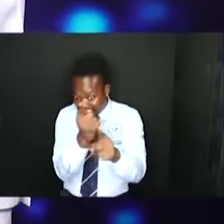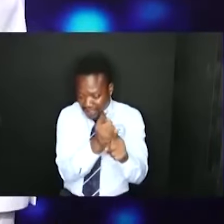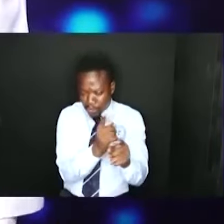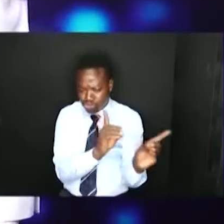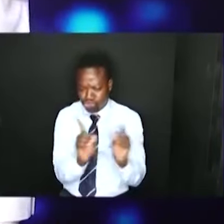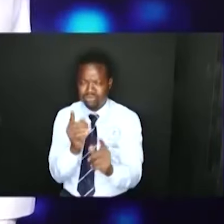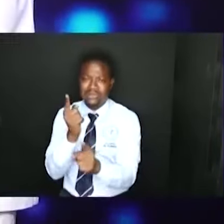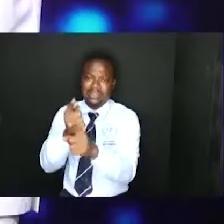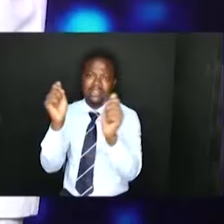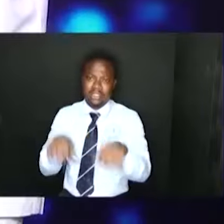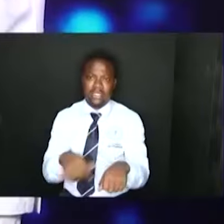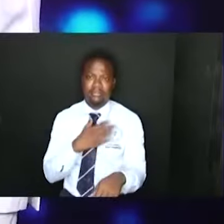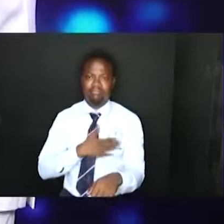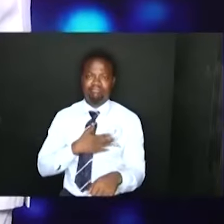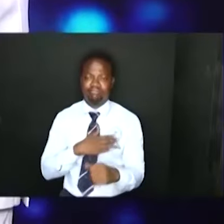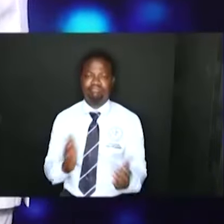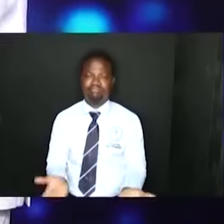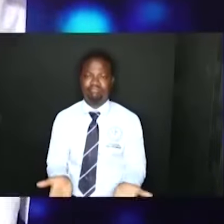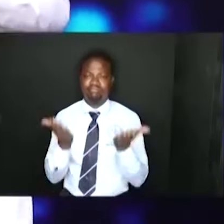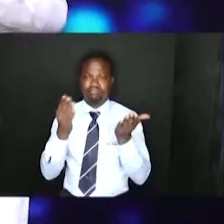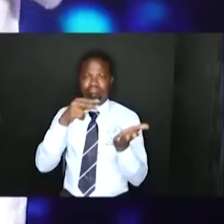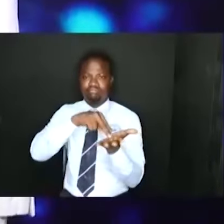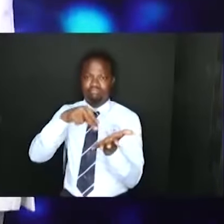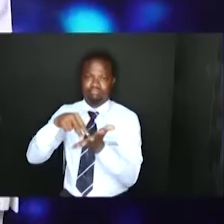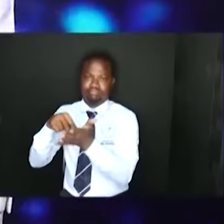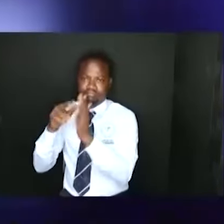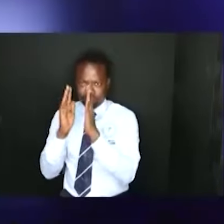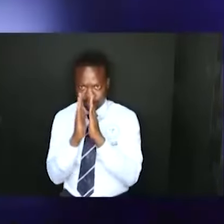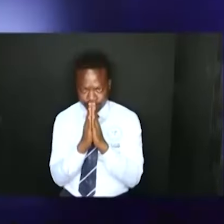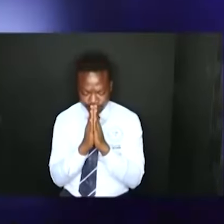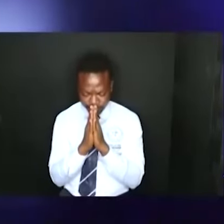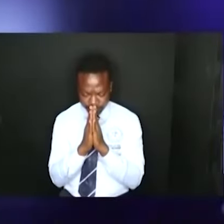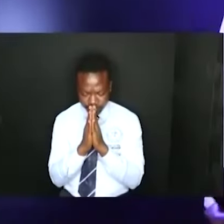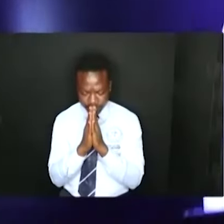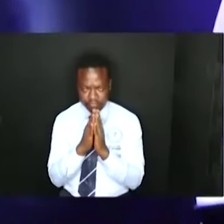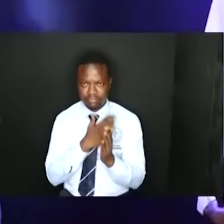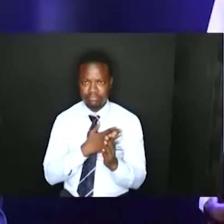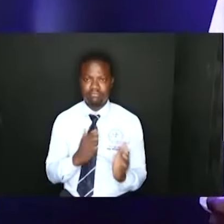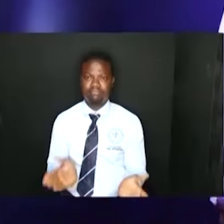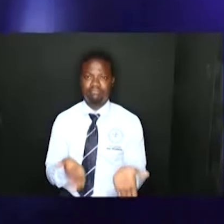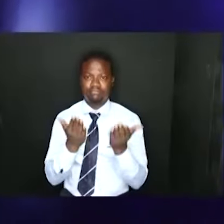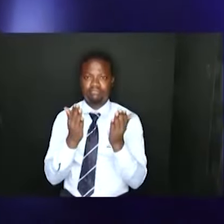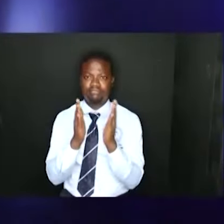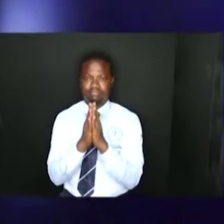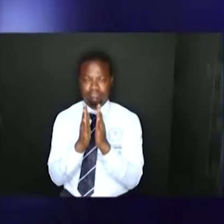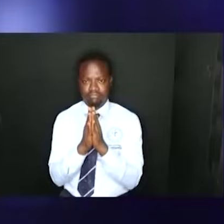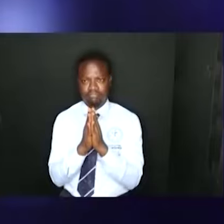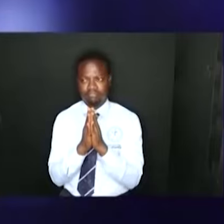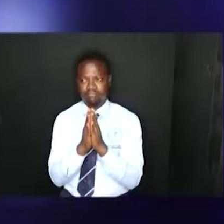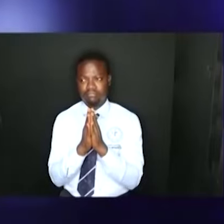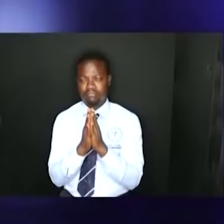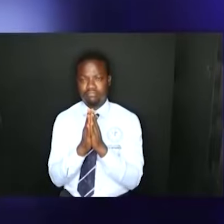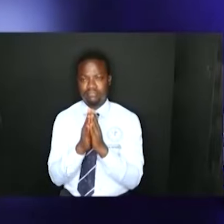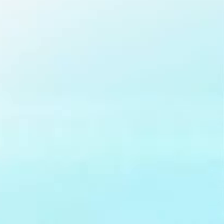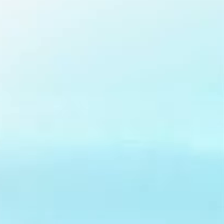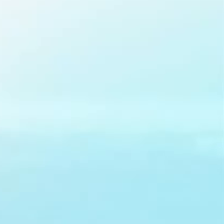justice. Shall we rise in prayer? Let's rise in prayer. And just go